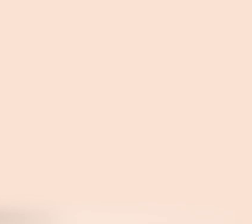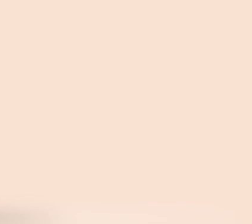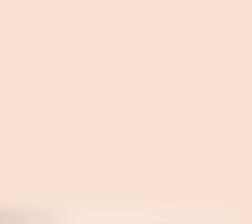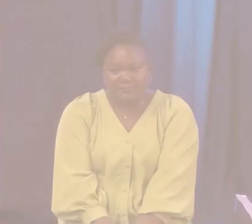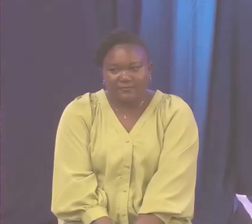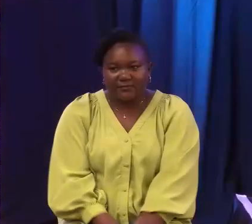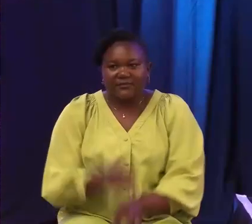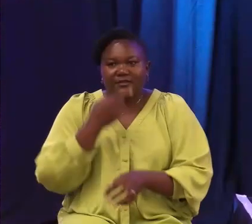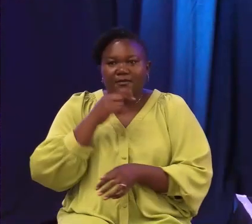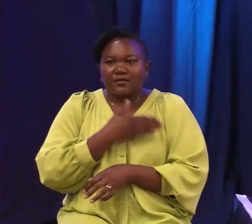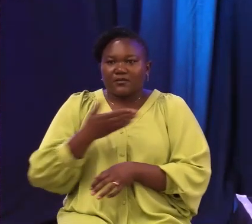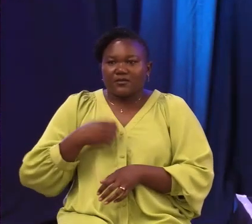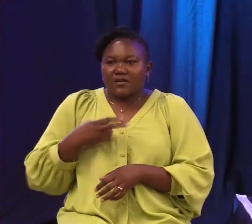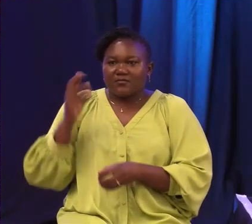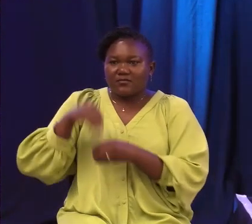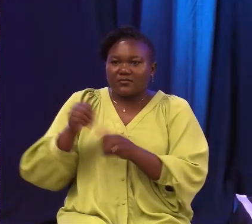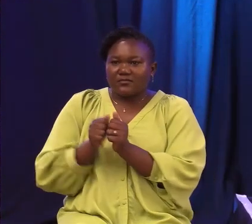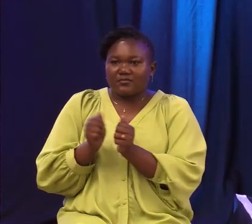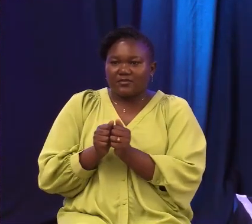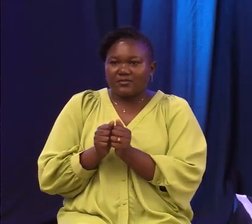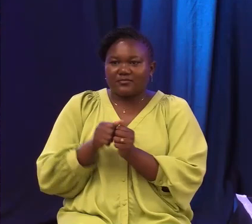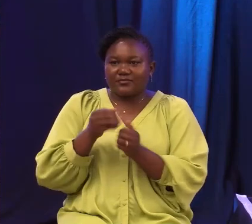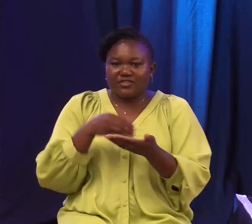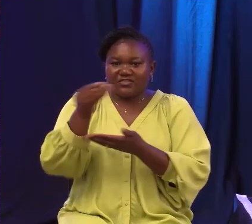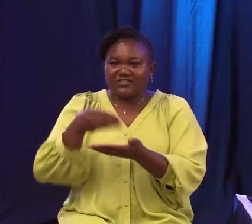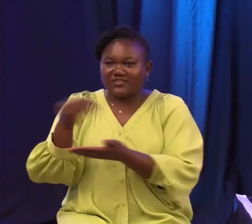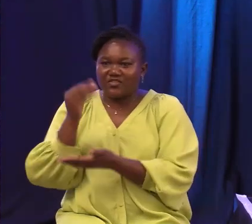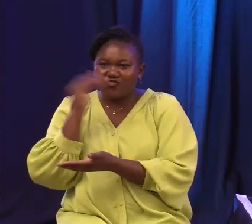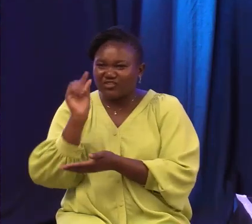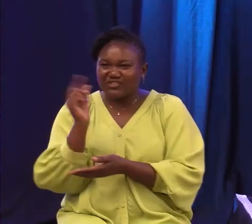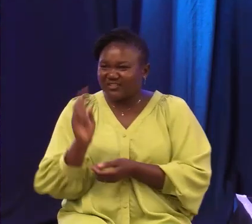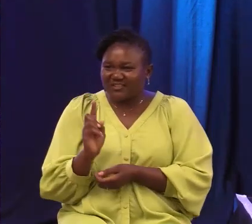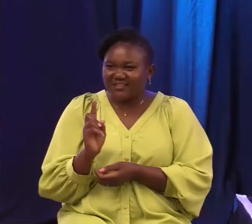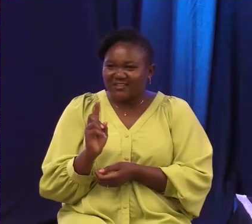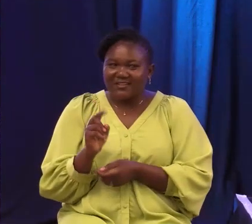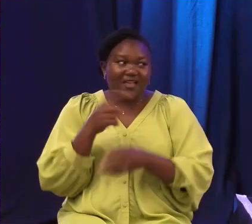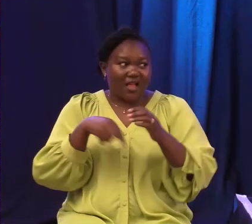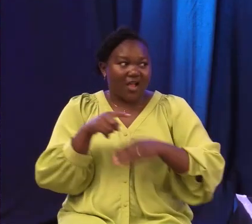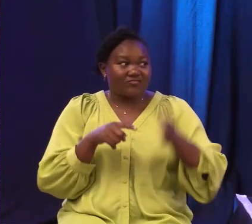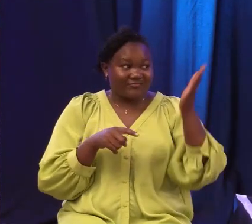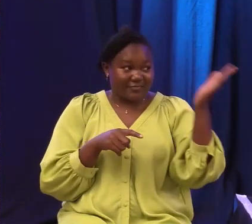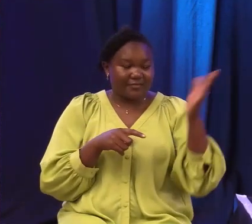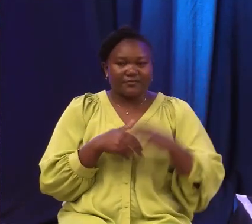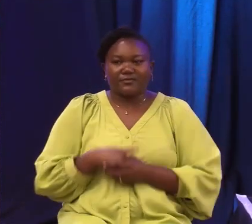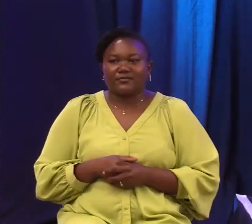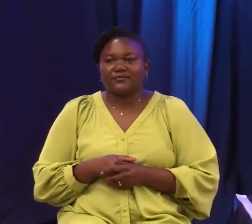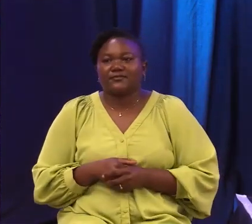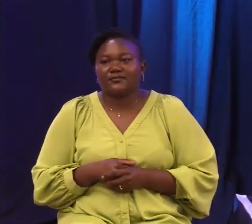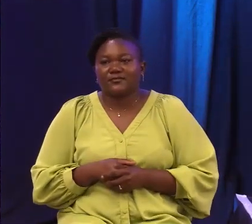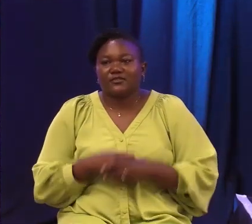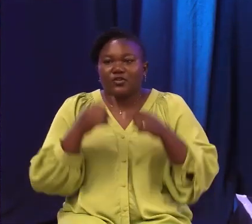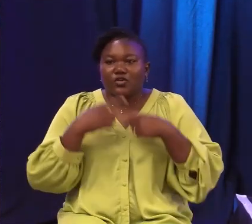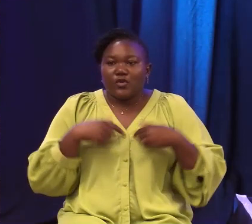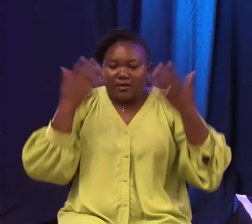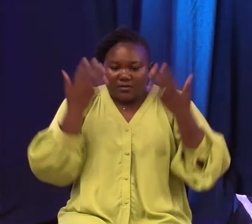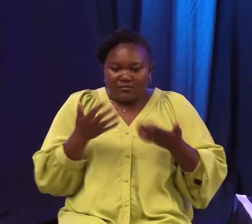Ladies and gentlemen, I am not literally delivering the snacks. They are outside. We've officially